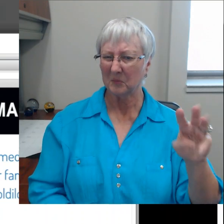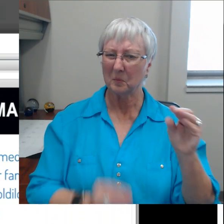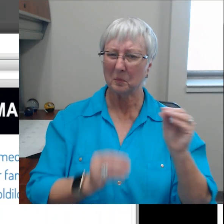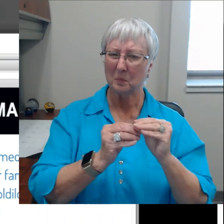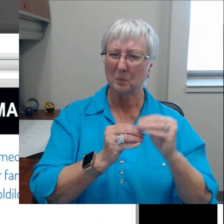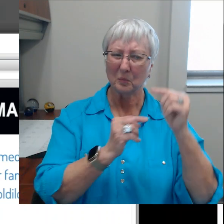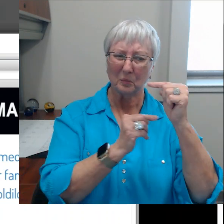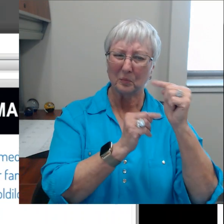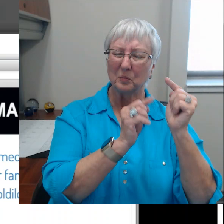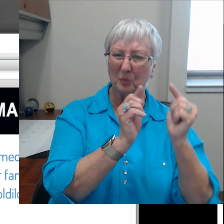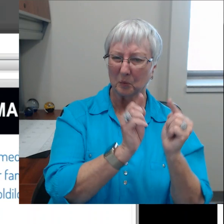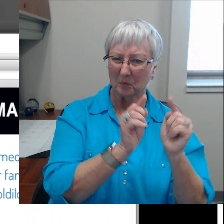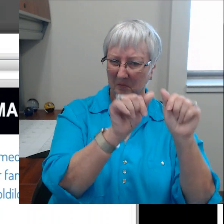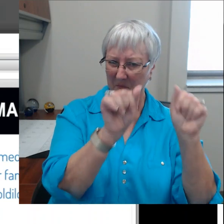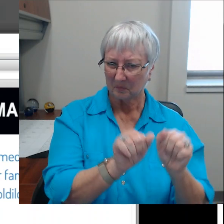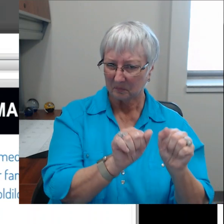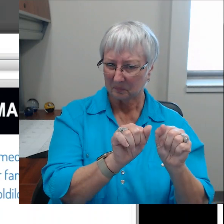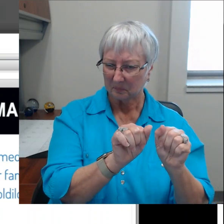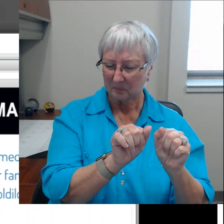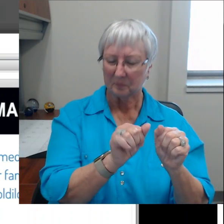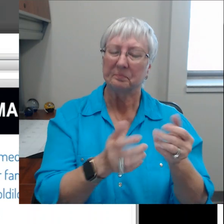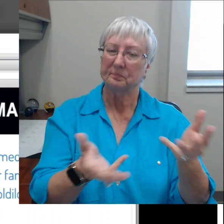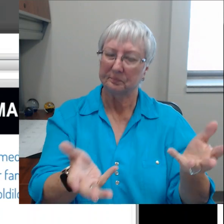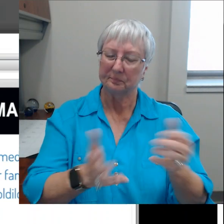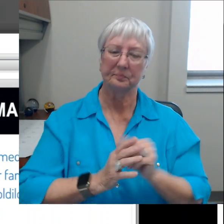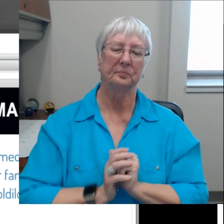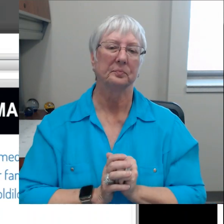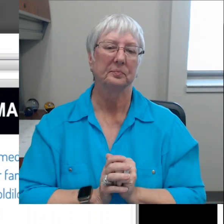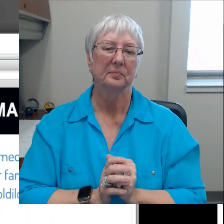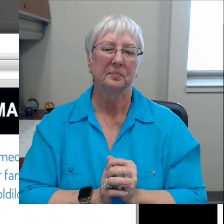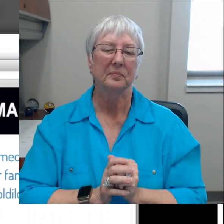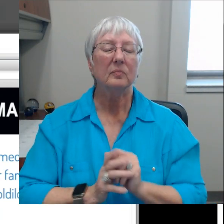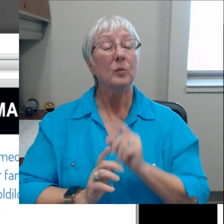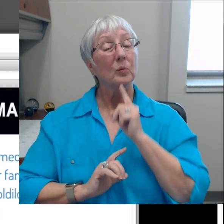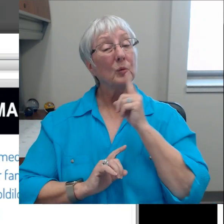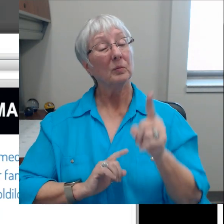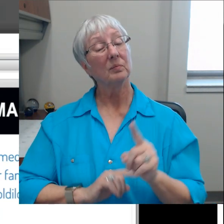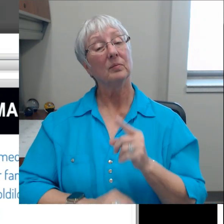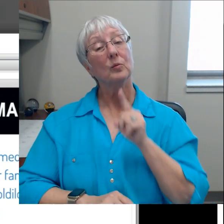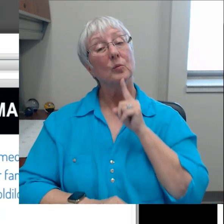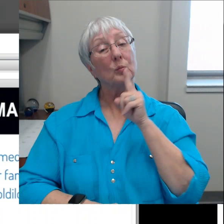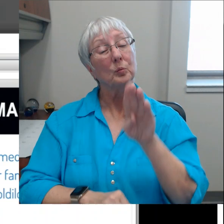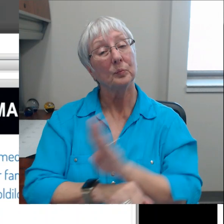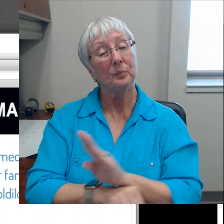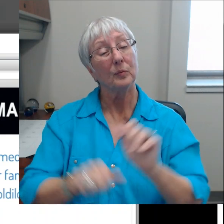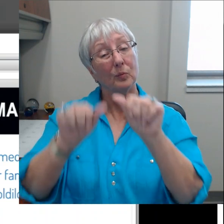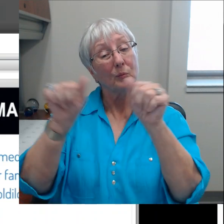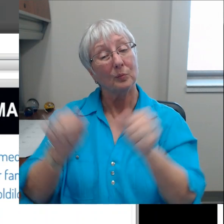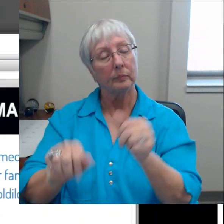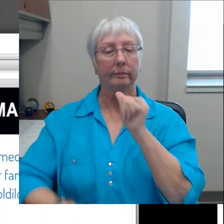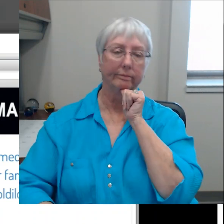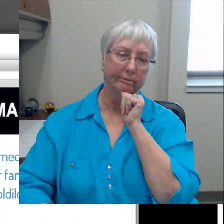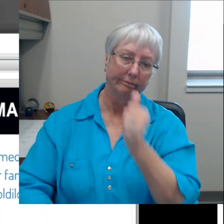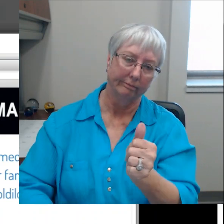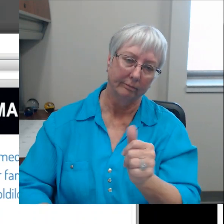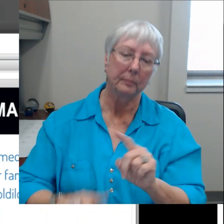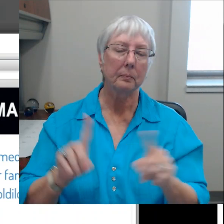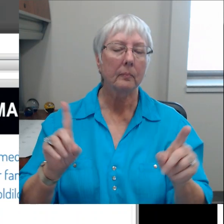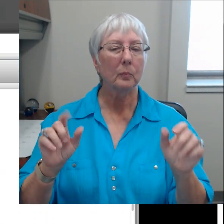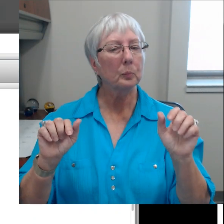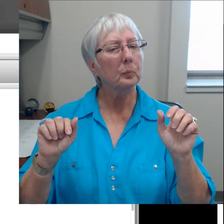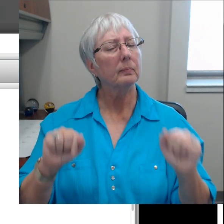We can't do much about the fact that it's more square because there really are no rounded default device fonts, but we can do something about how